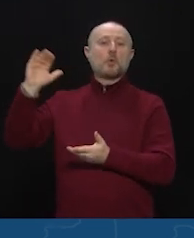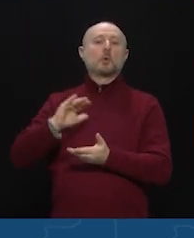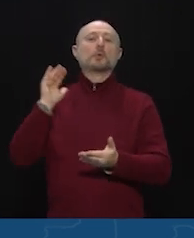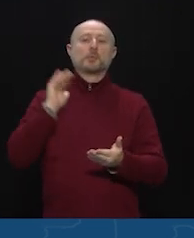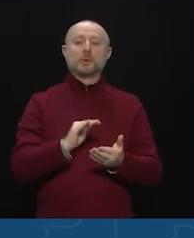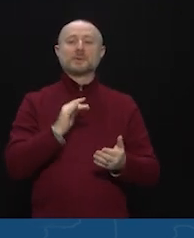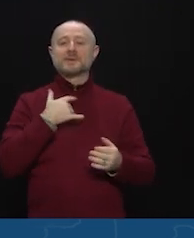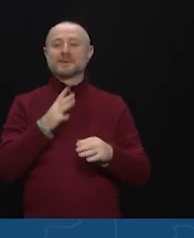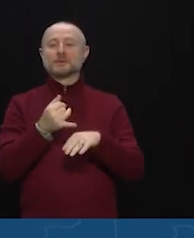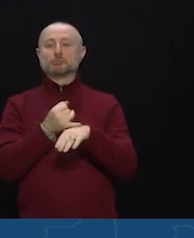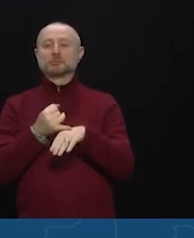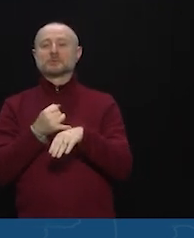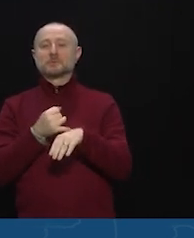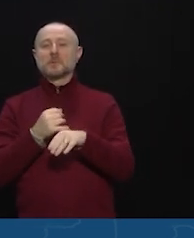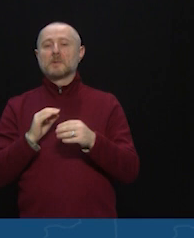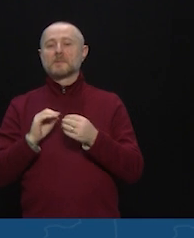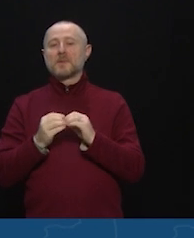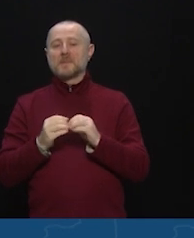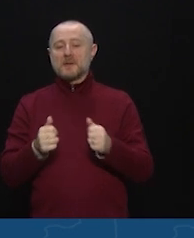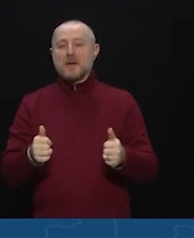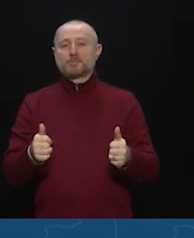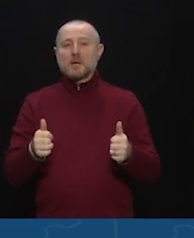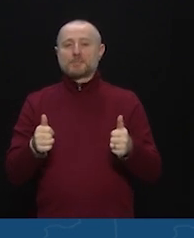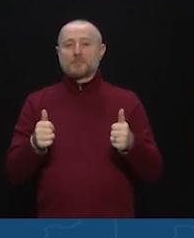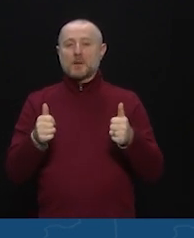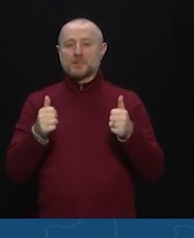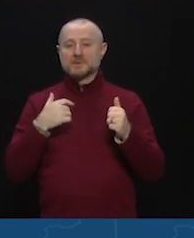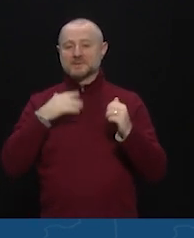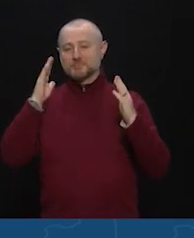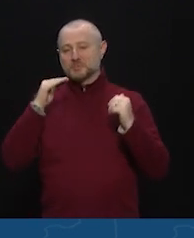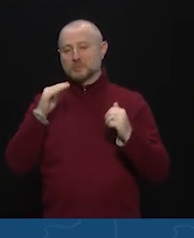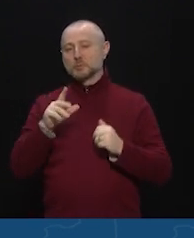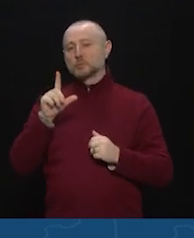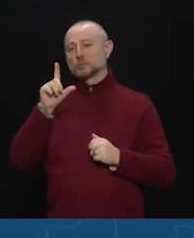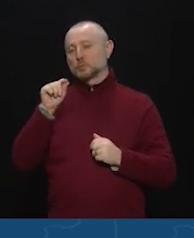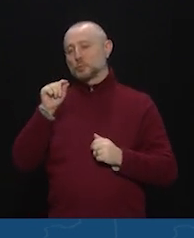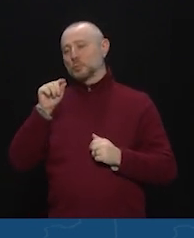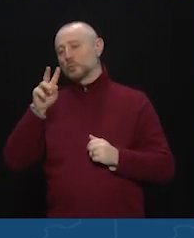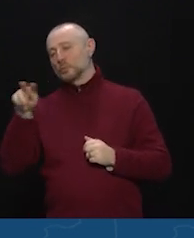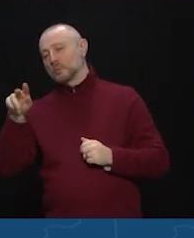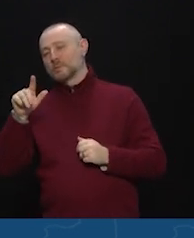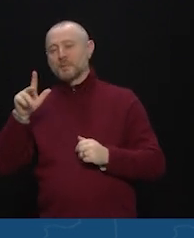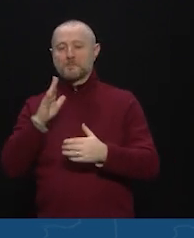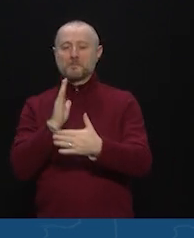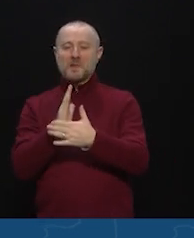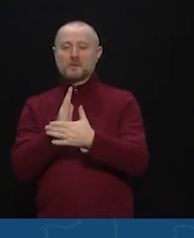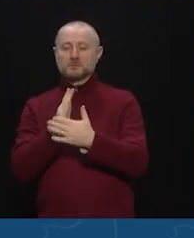hikes in 2022. So we have modest growth in 22 of 1% and